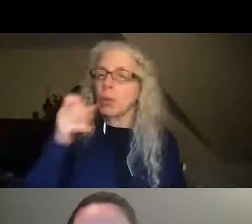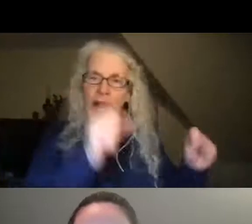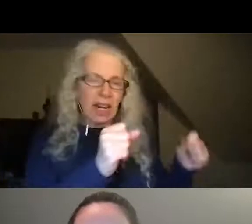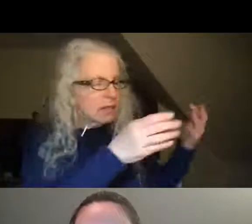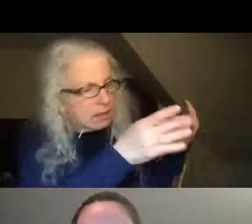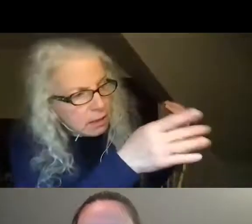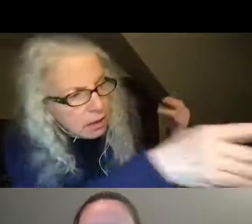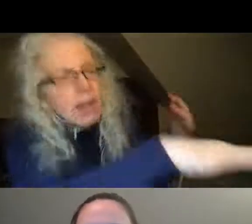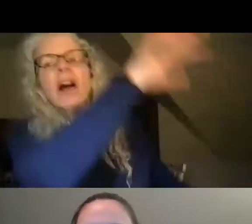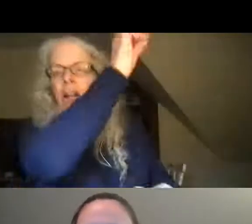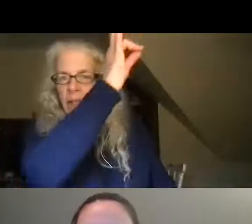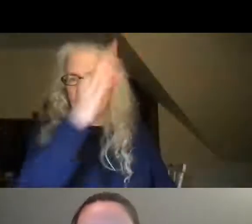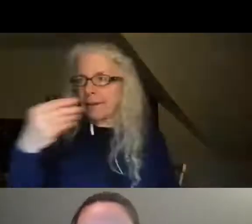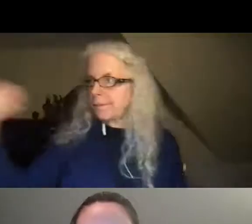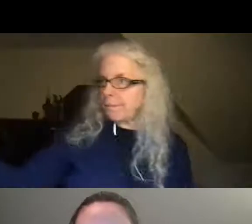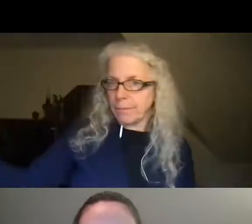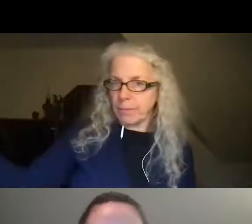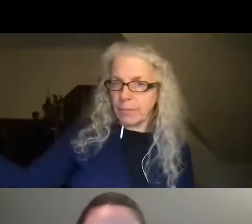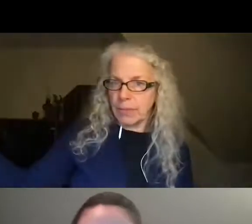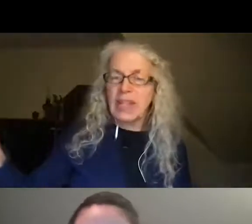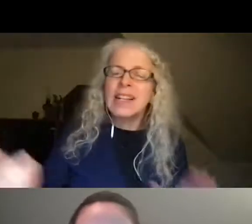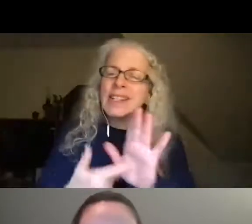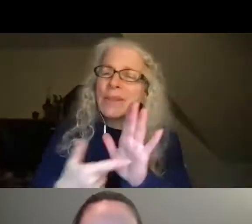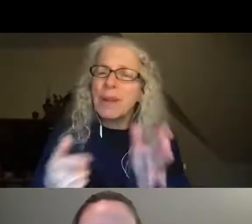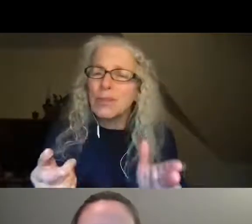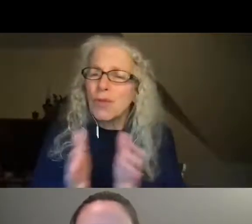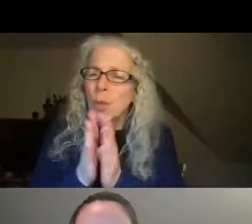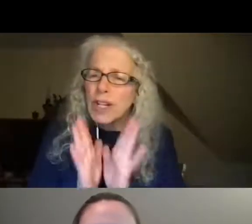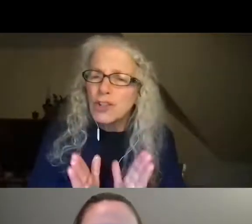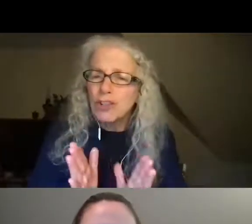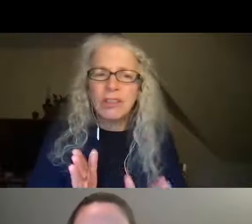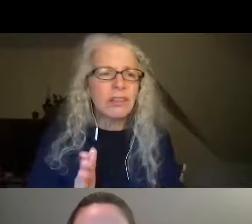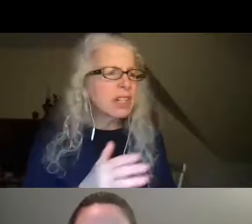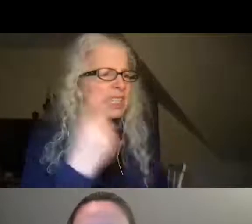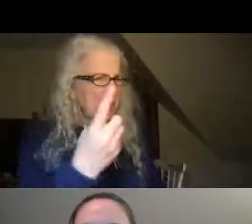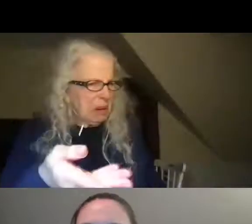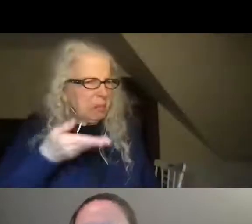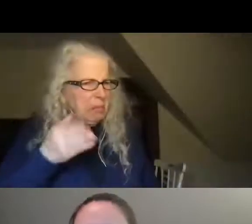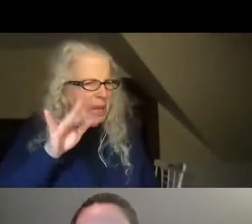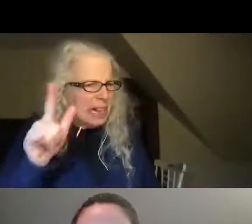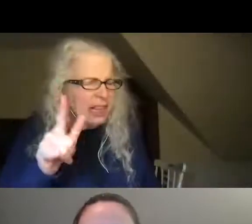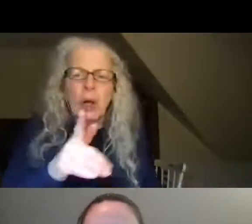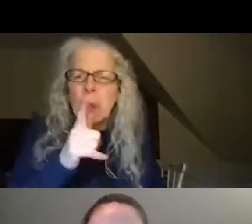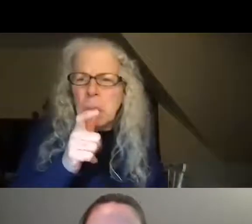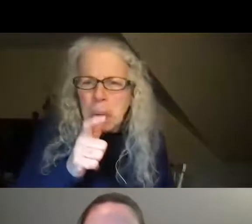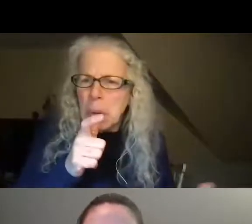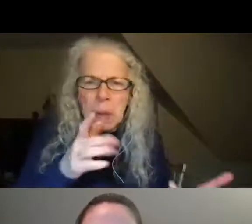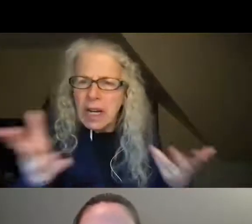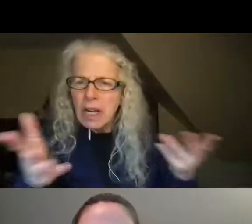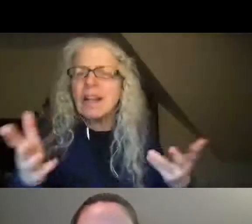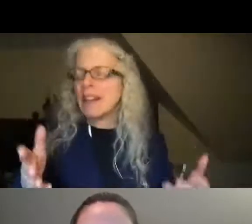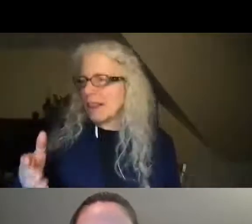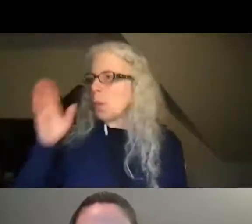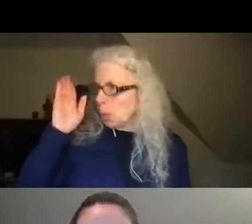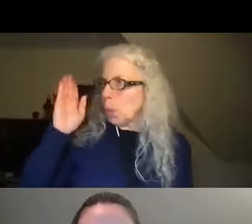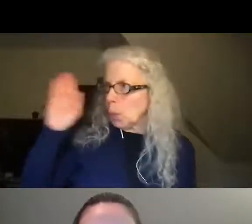if there's any requesters that are looking for answers about billing or who actually made the request, that we can go back